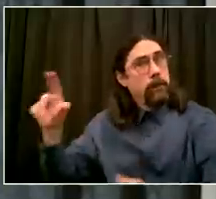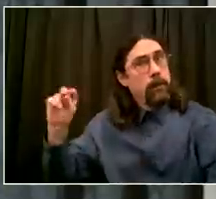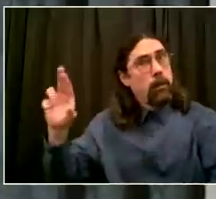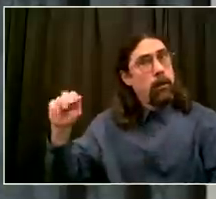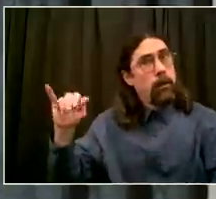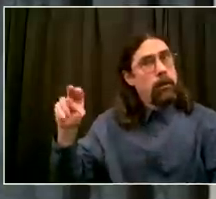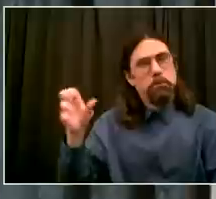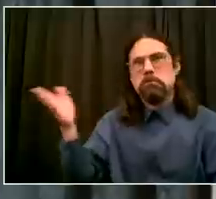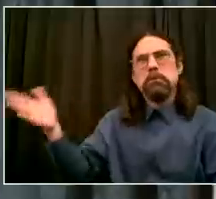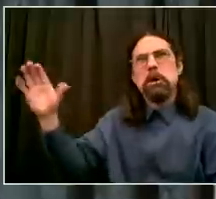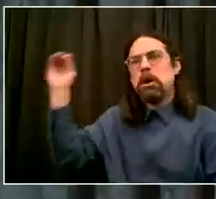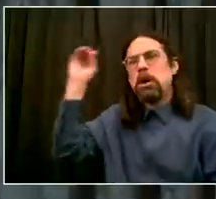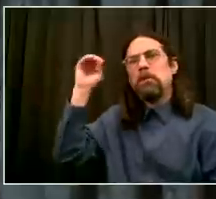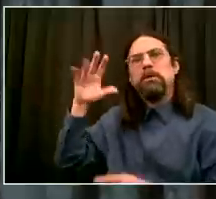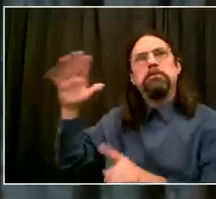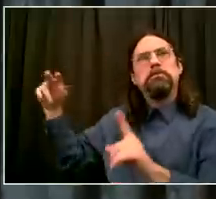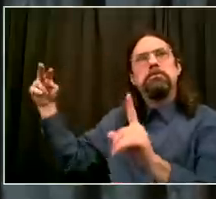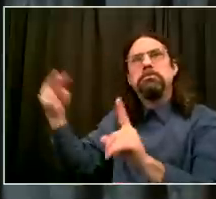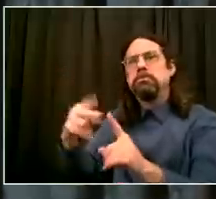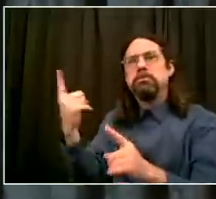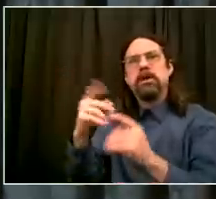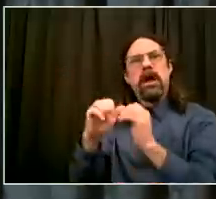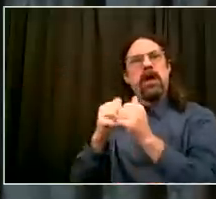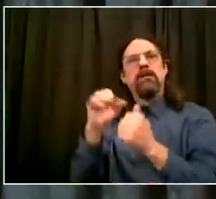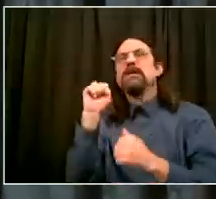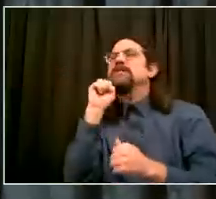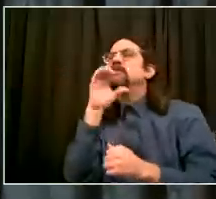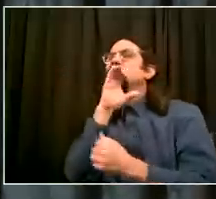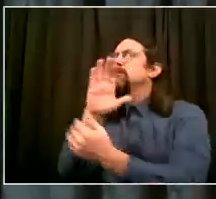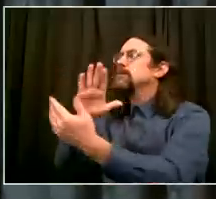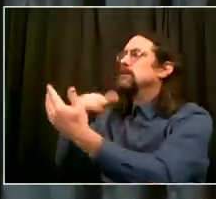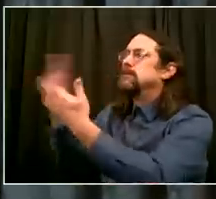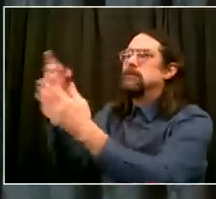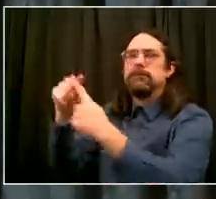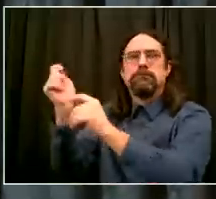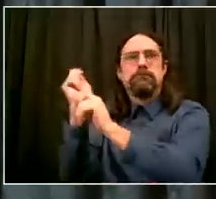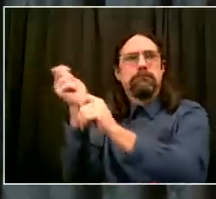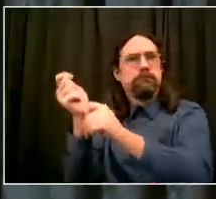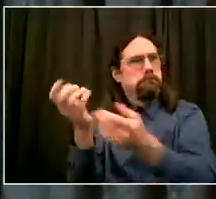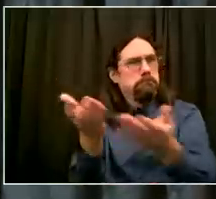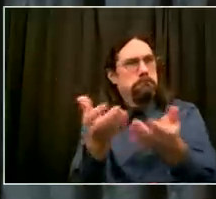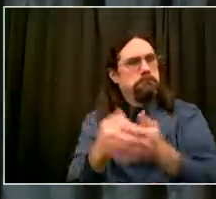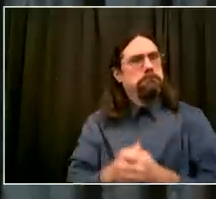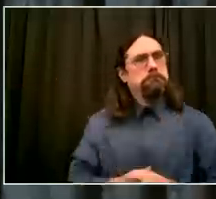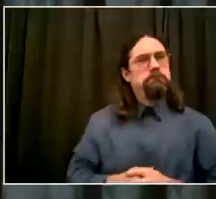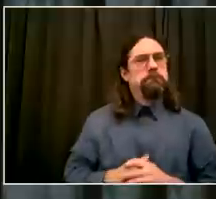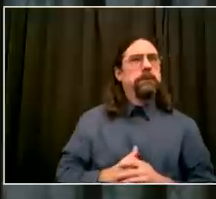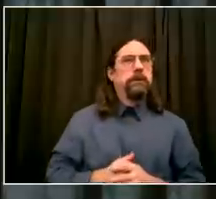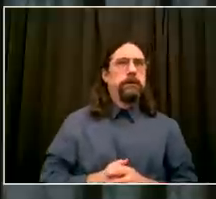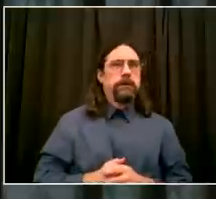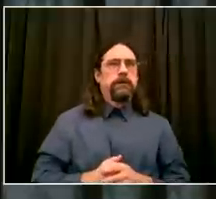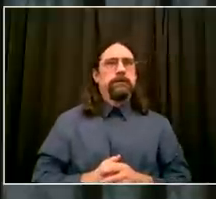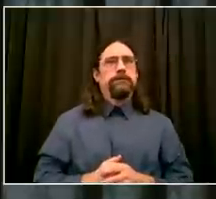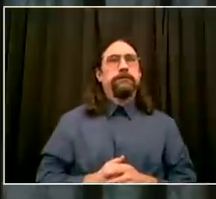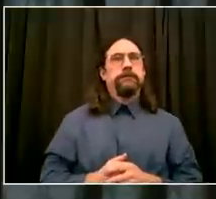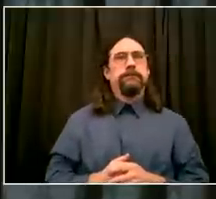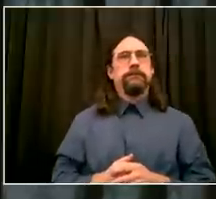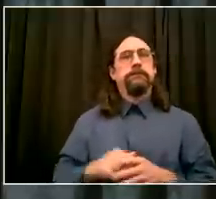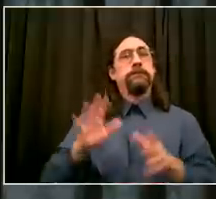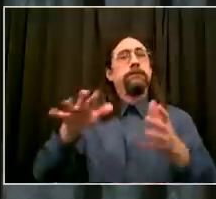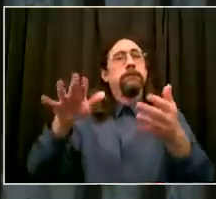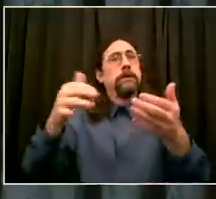We are right now looking at the contracts that we do have that provide transportation for older adults currently,